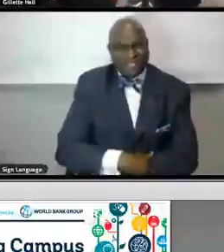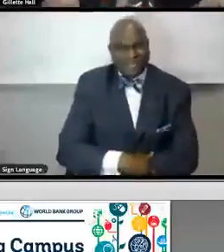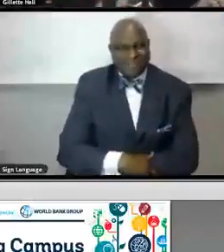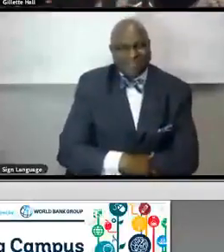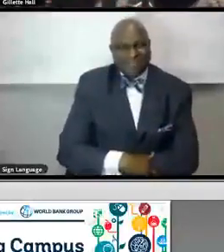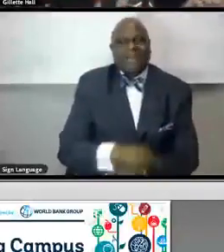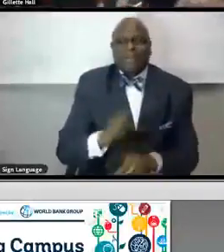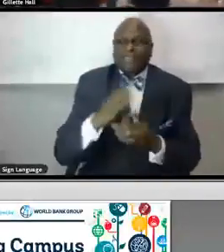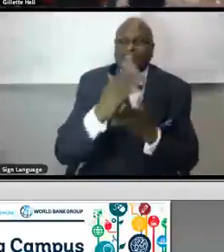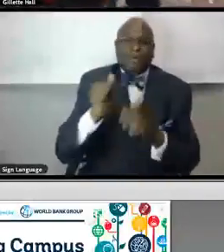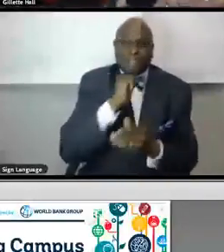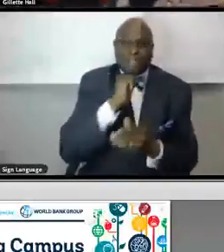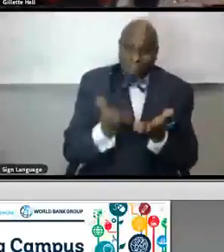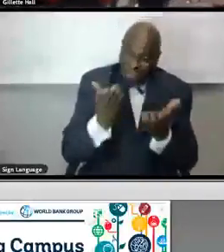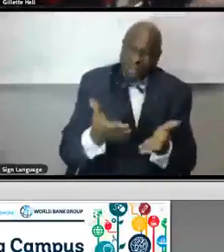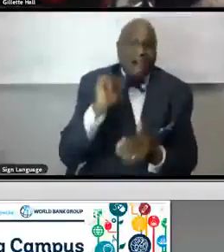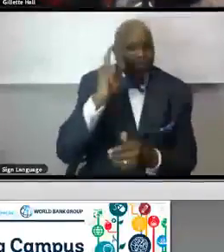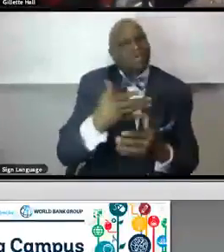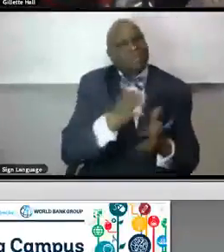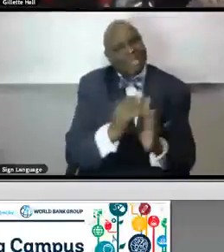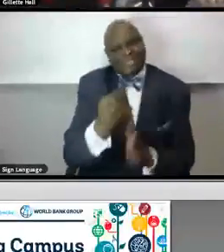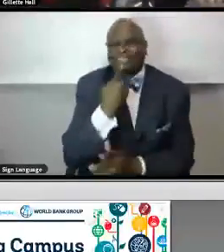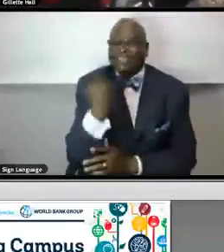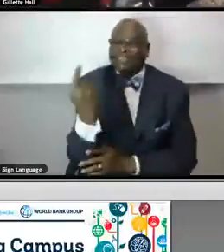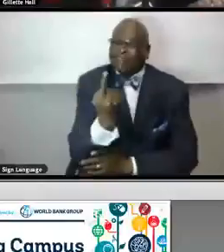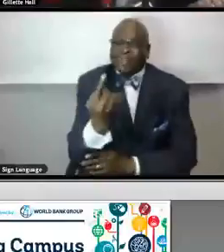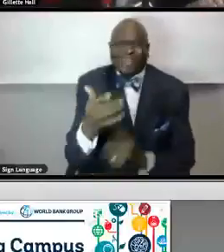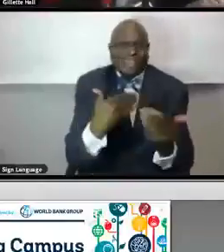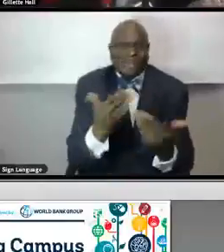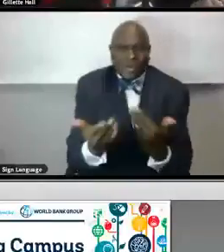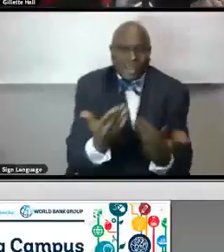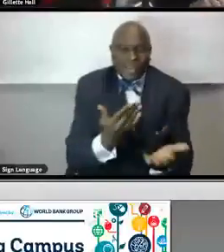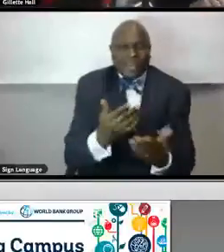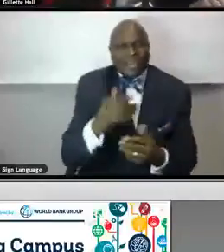But if someone didn't bring it up, I was going to. All right. So listen,